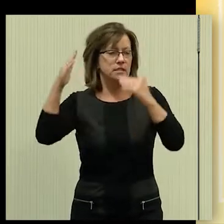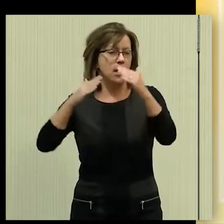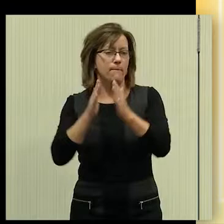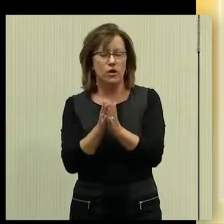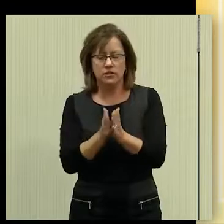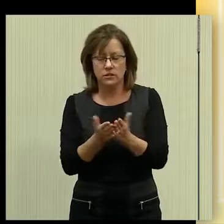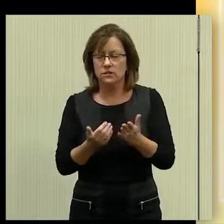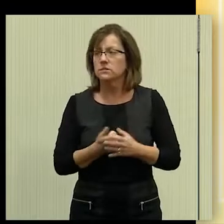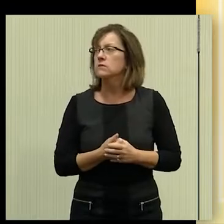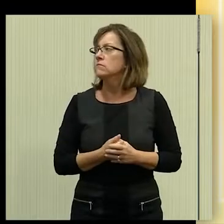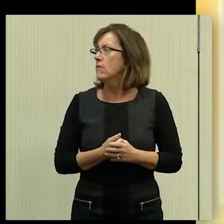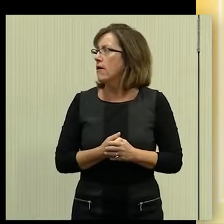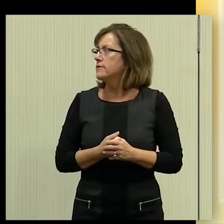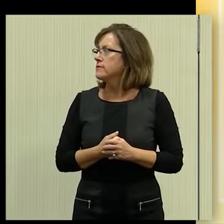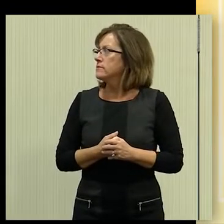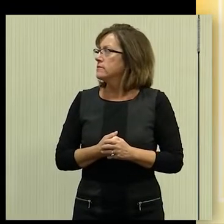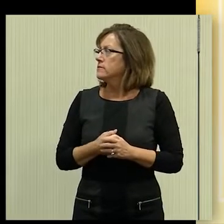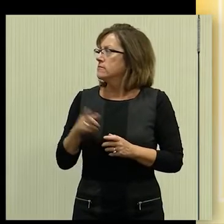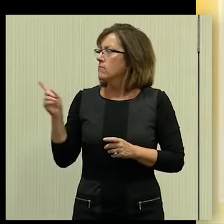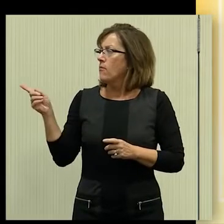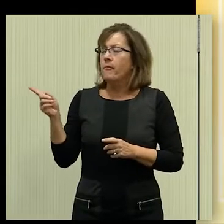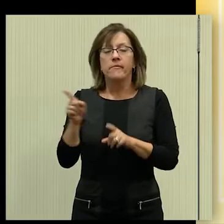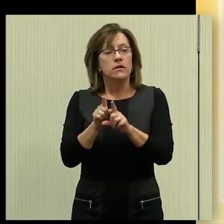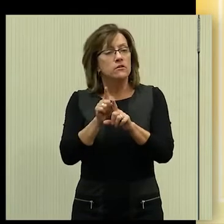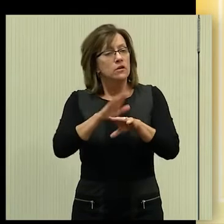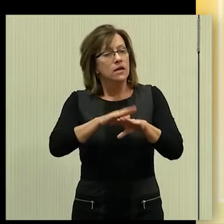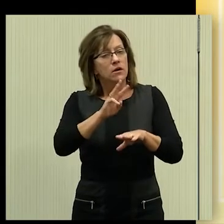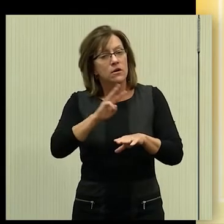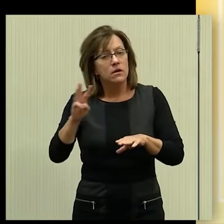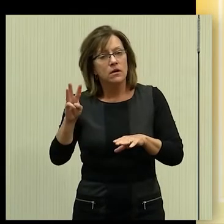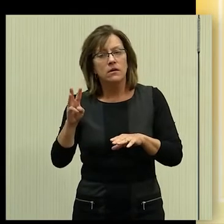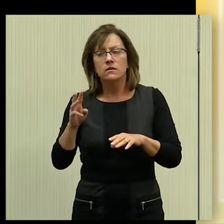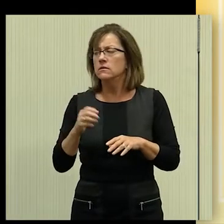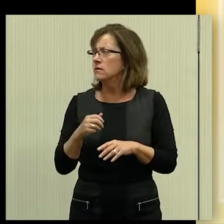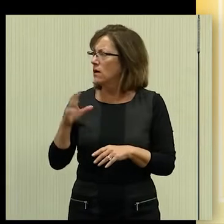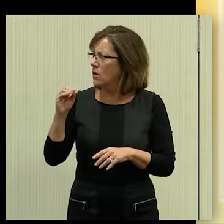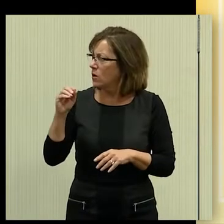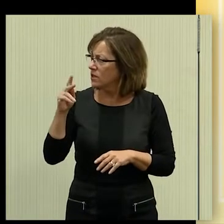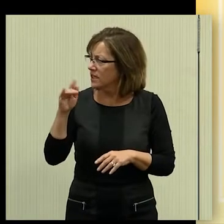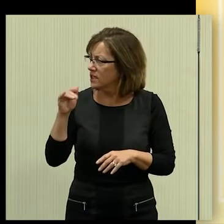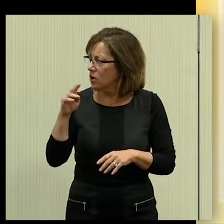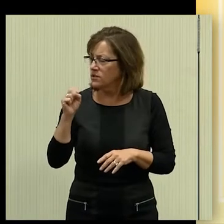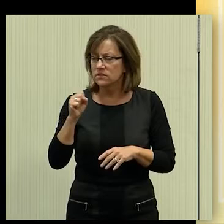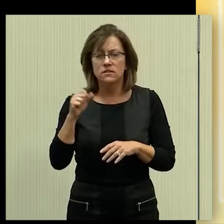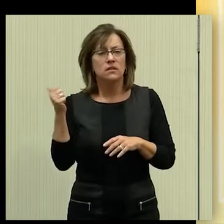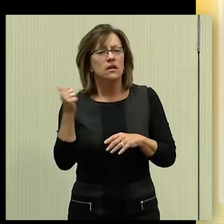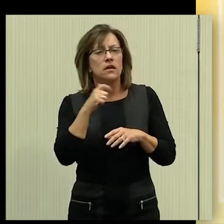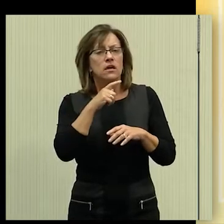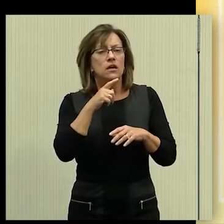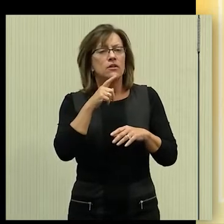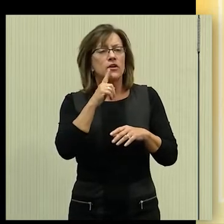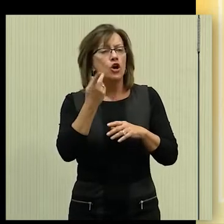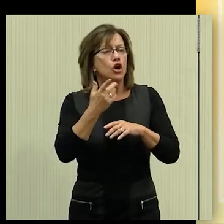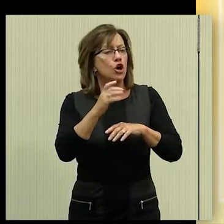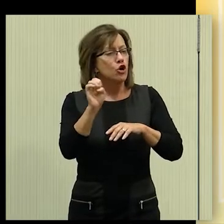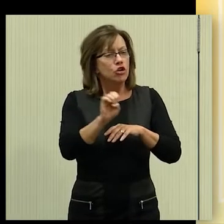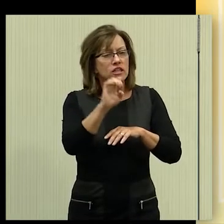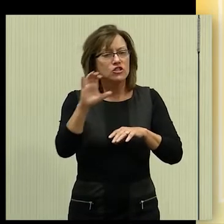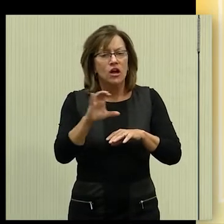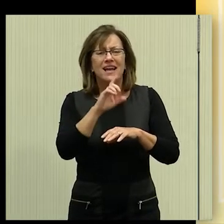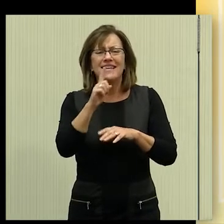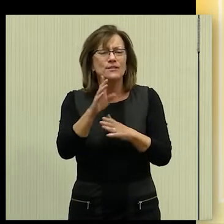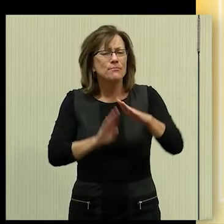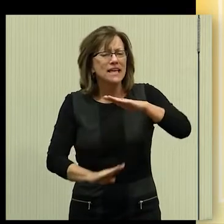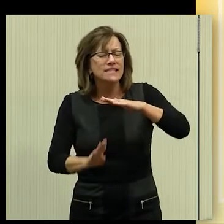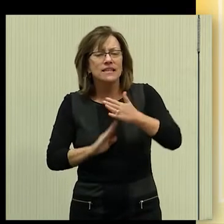And we have these things on the website too called book nooks, where those of you that are in early childhood, they're basically lesson